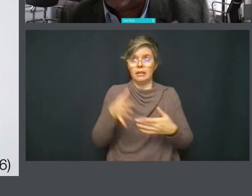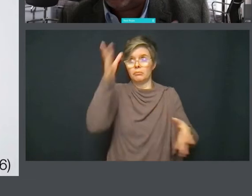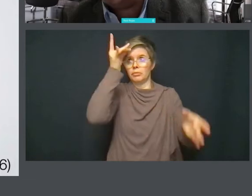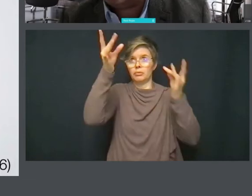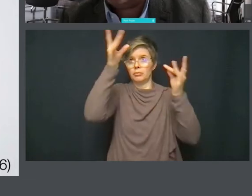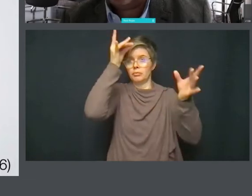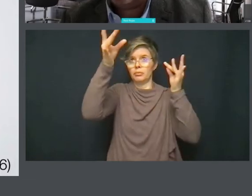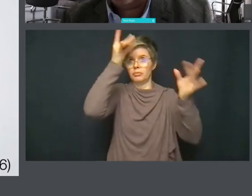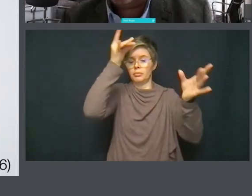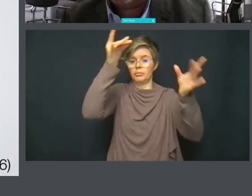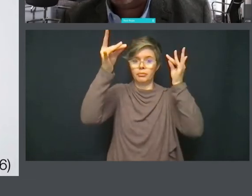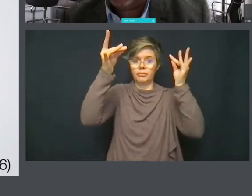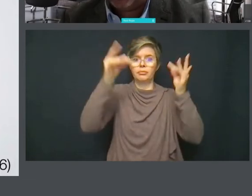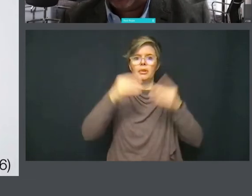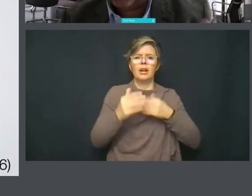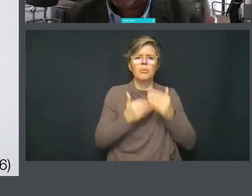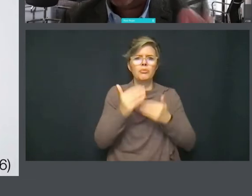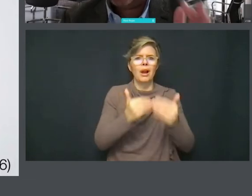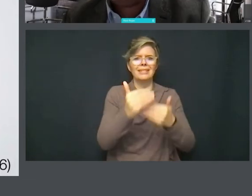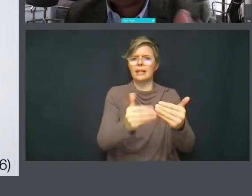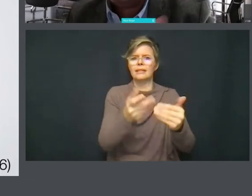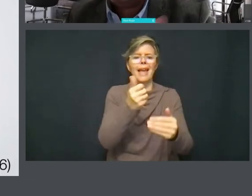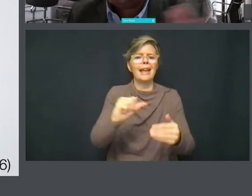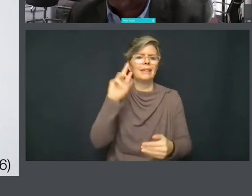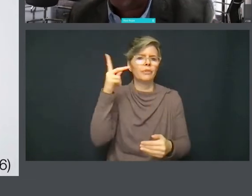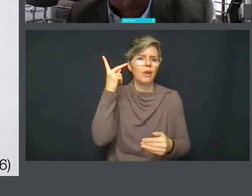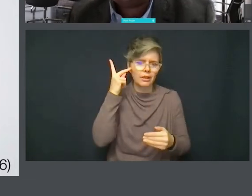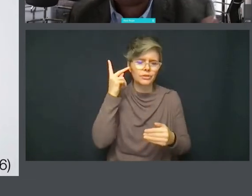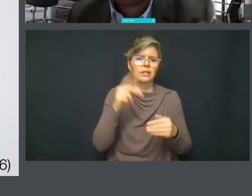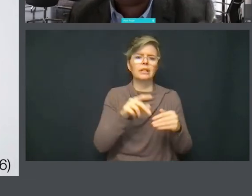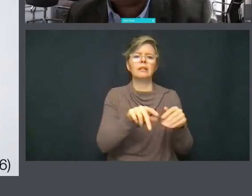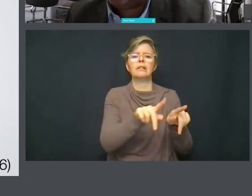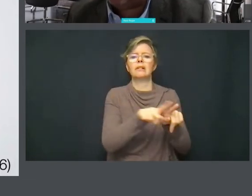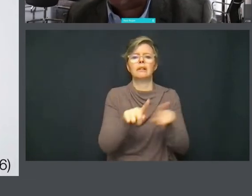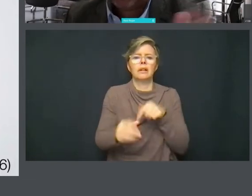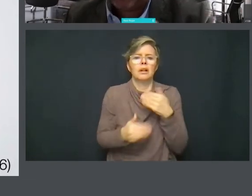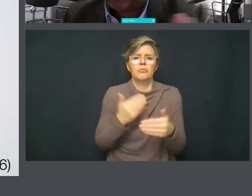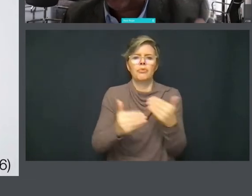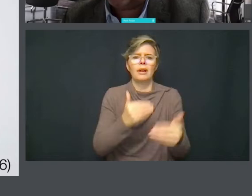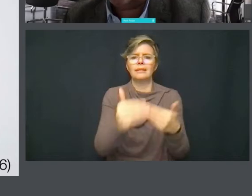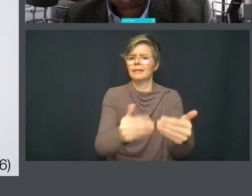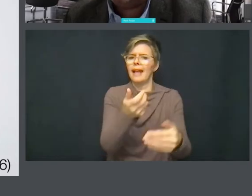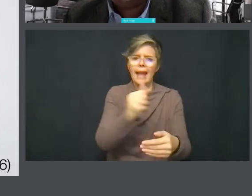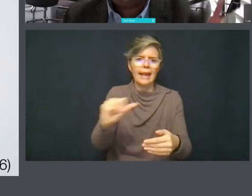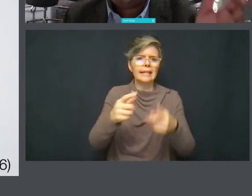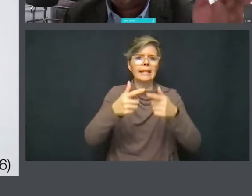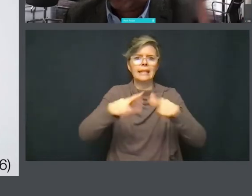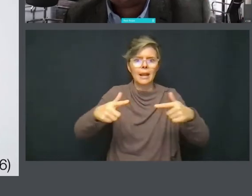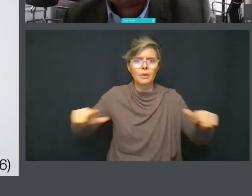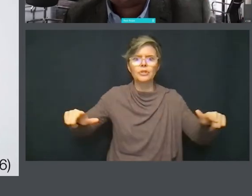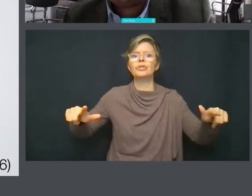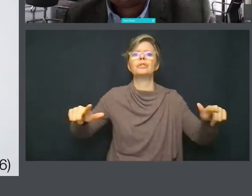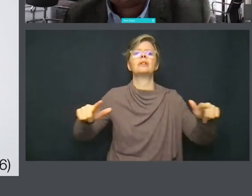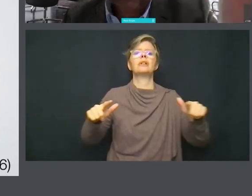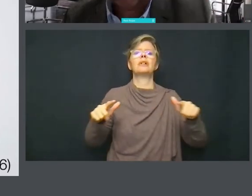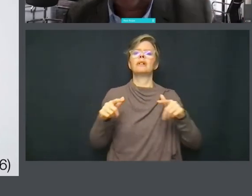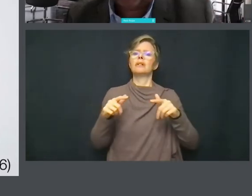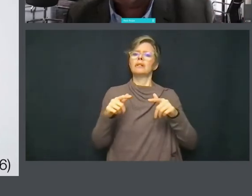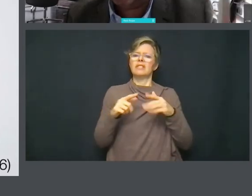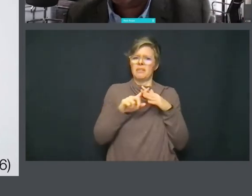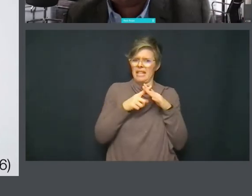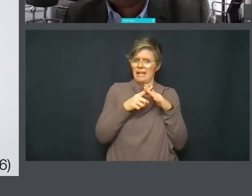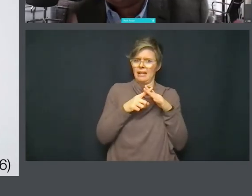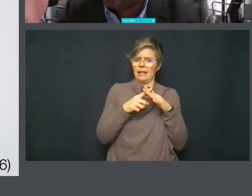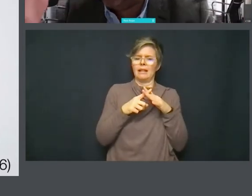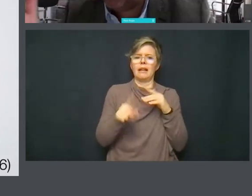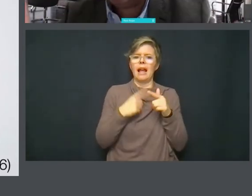like the phonology from any language and to realize for these infants to demonstrate through different methods that, hey, this particular